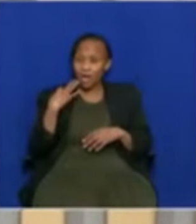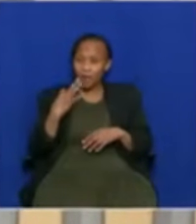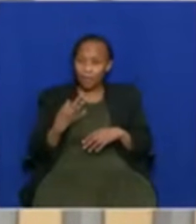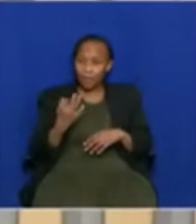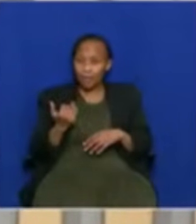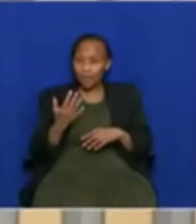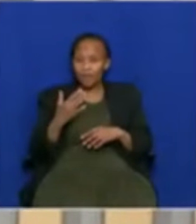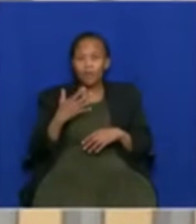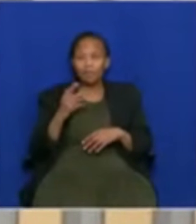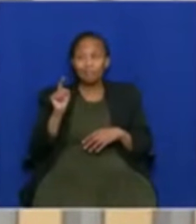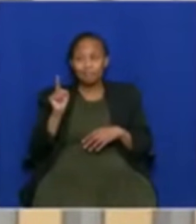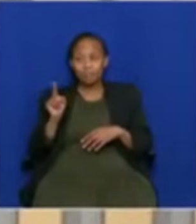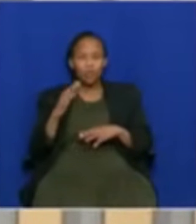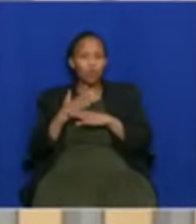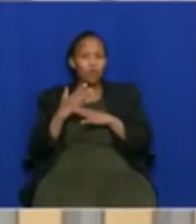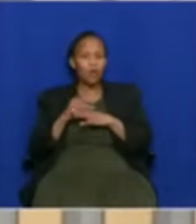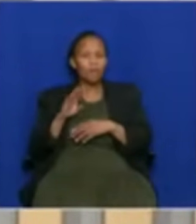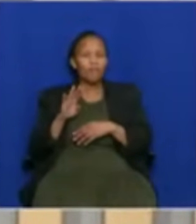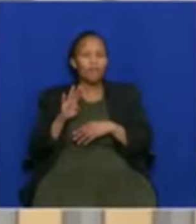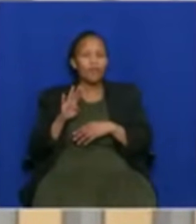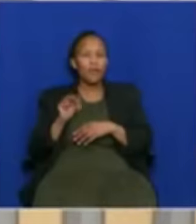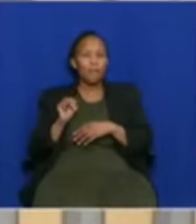the time we